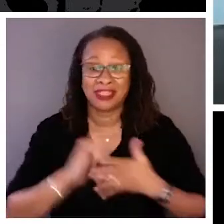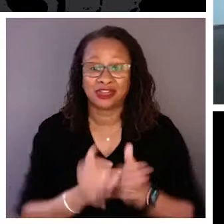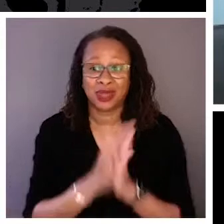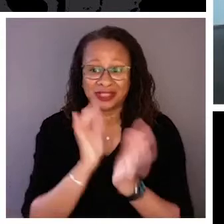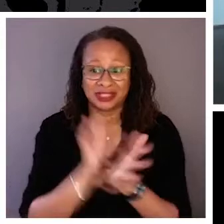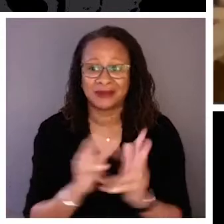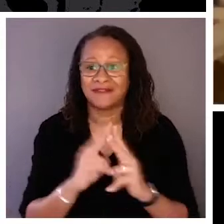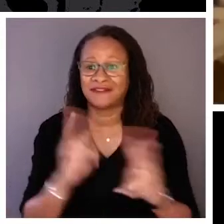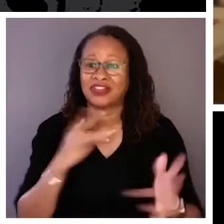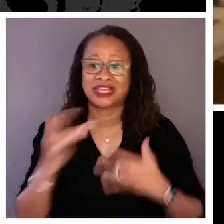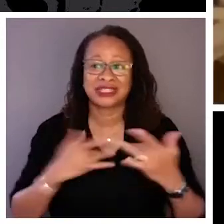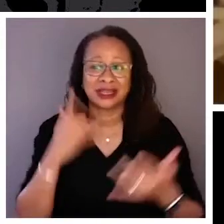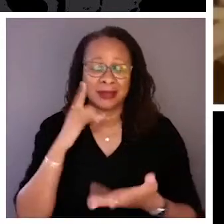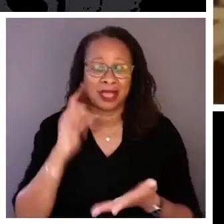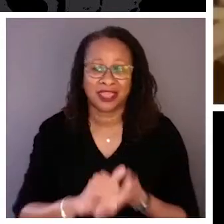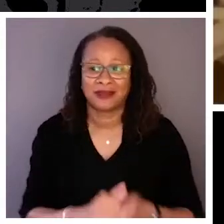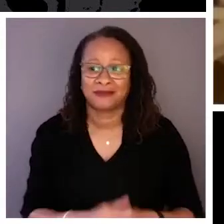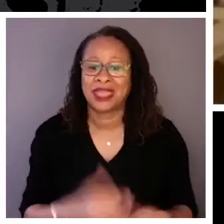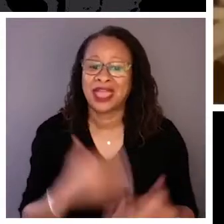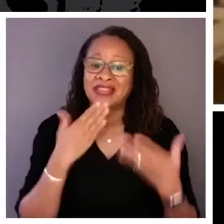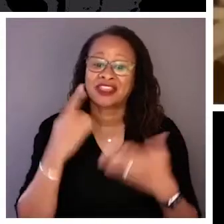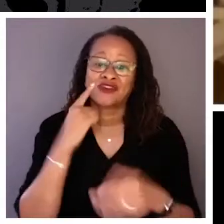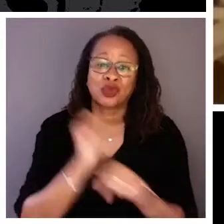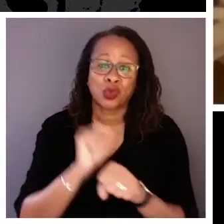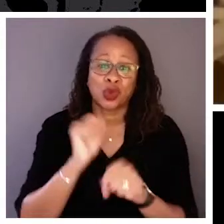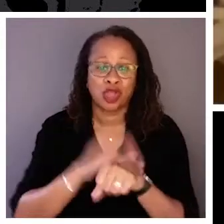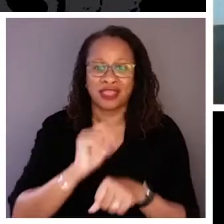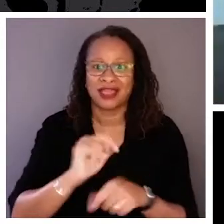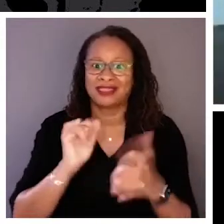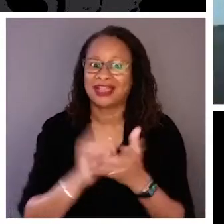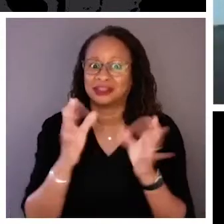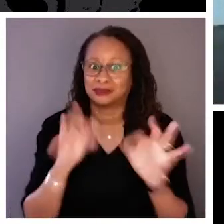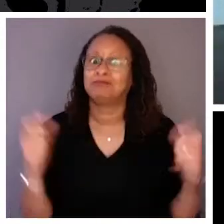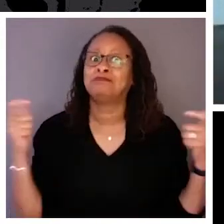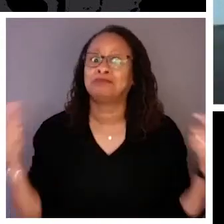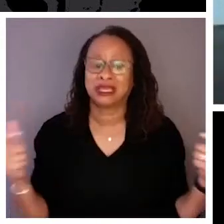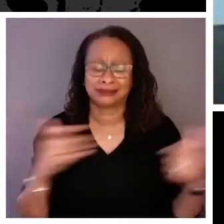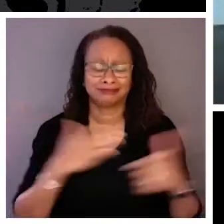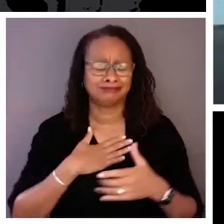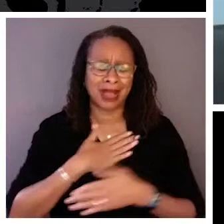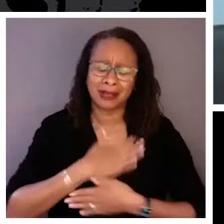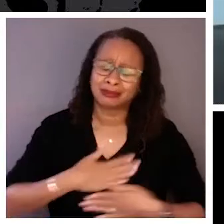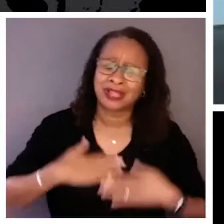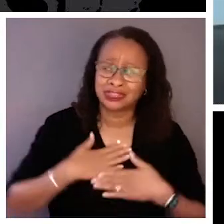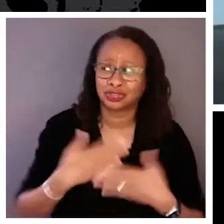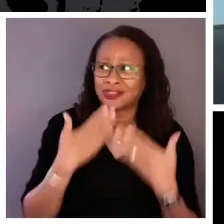this. Thank you for your work on that. That's major. Oh, it's been my pleasure, believe me.